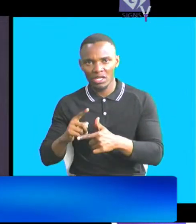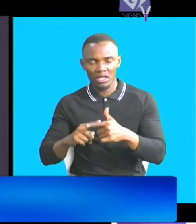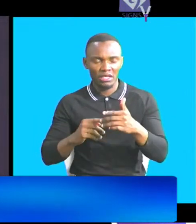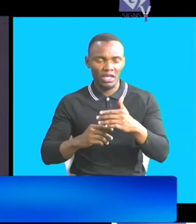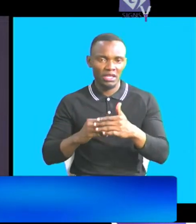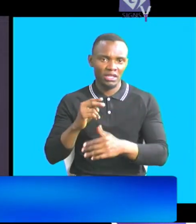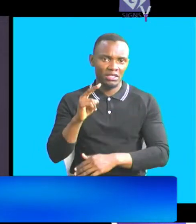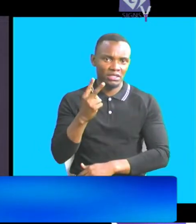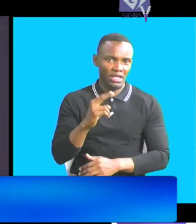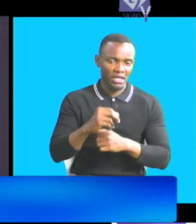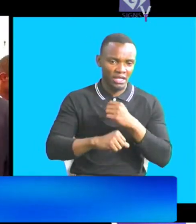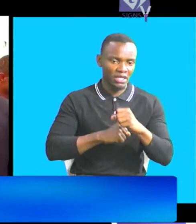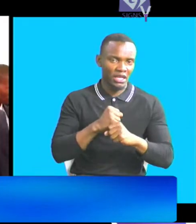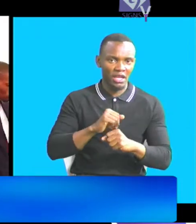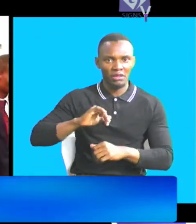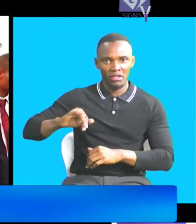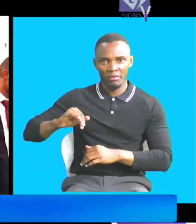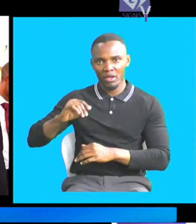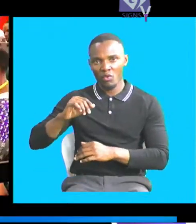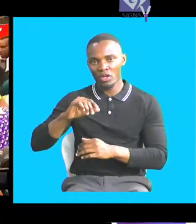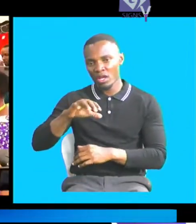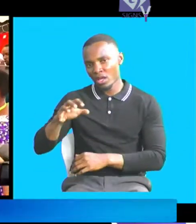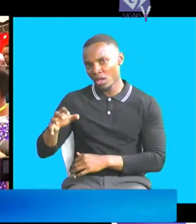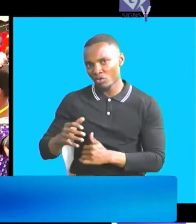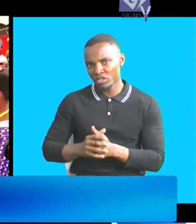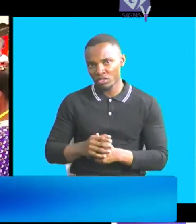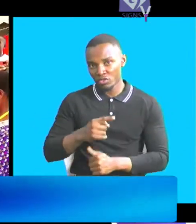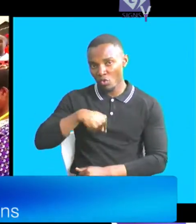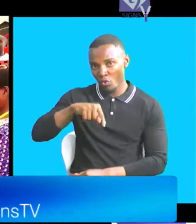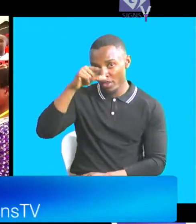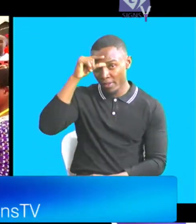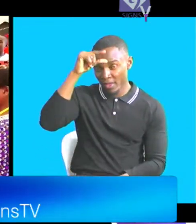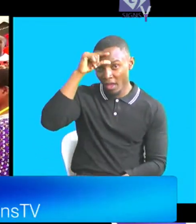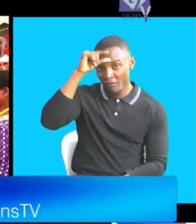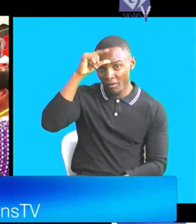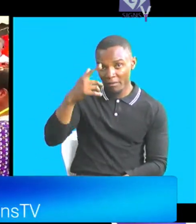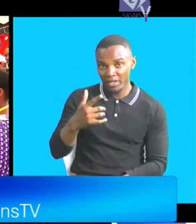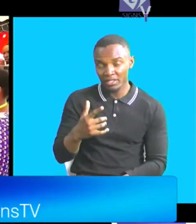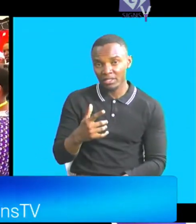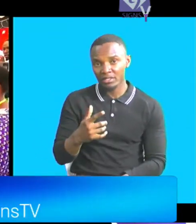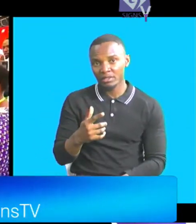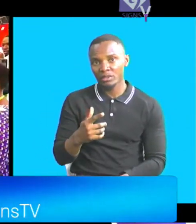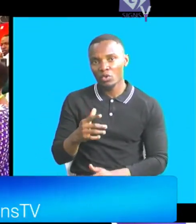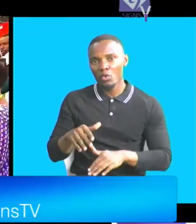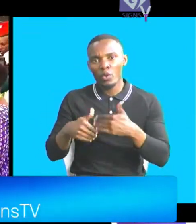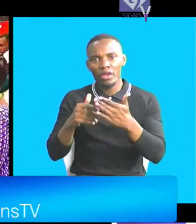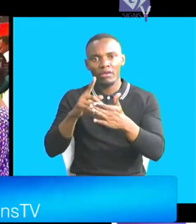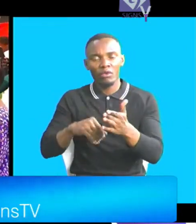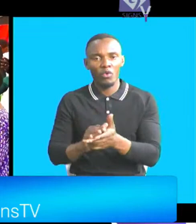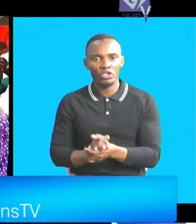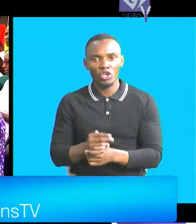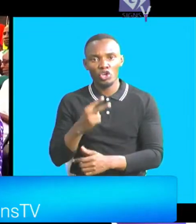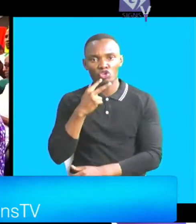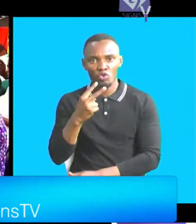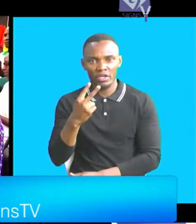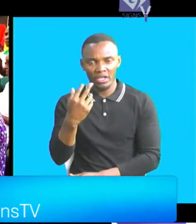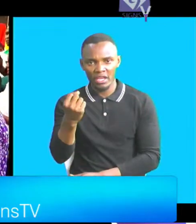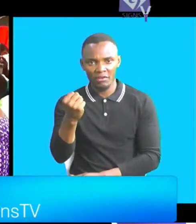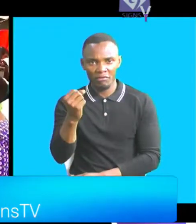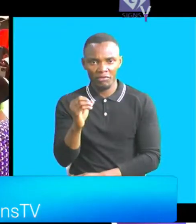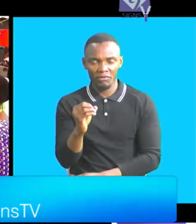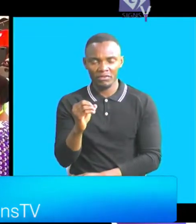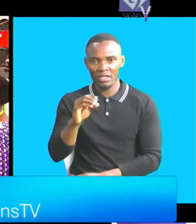24 the other counties. So sisi kama serikali tunatoa 250 million shillings in every